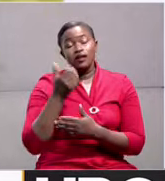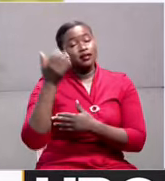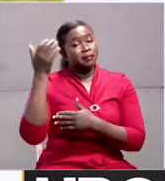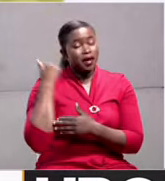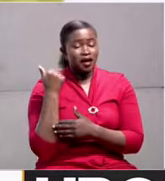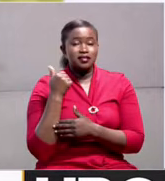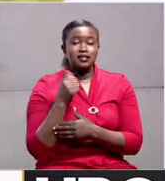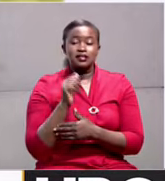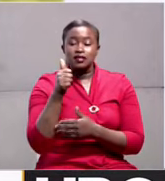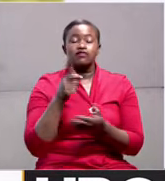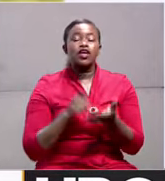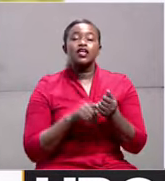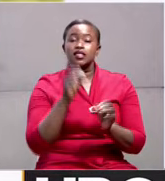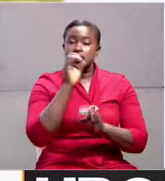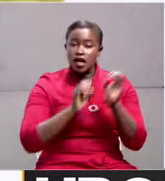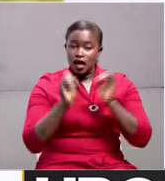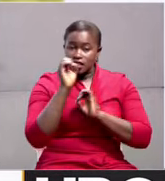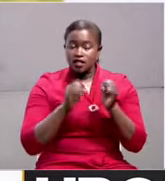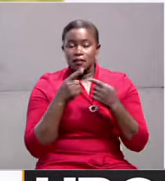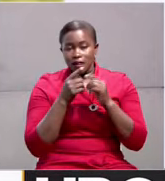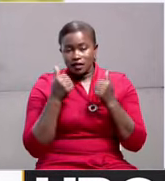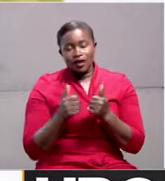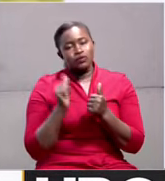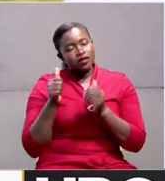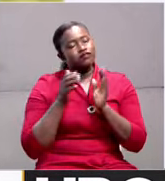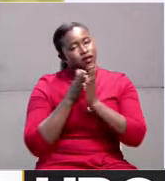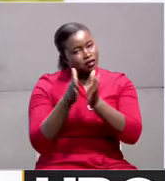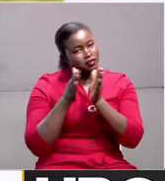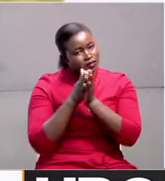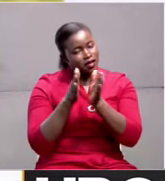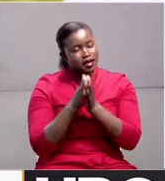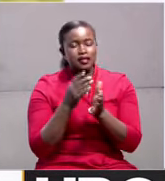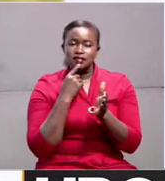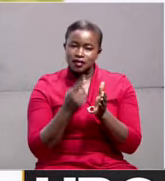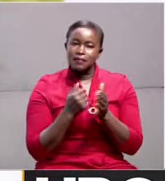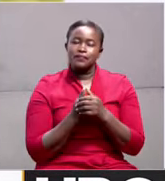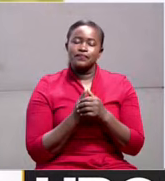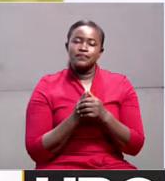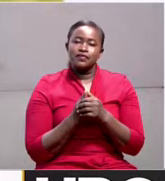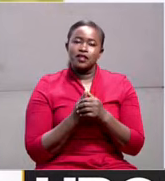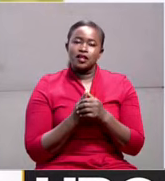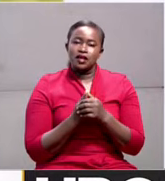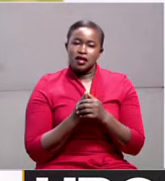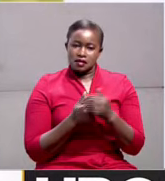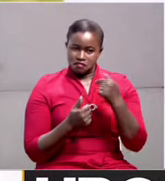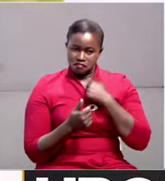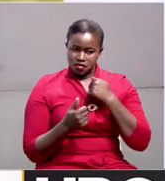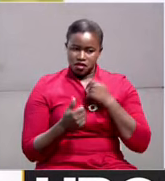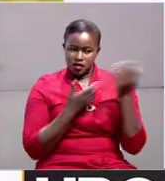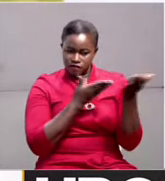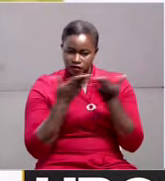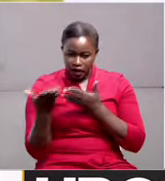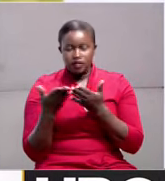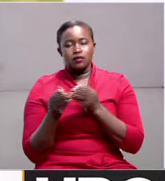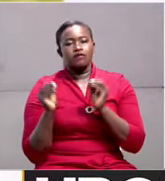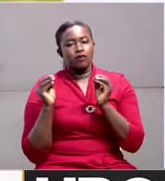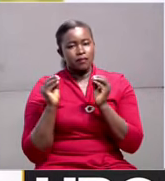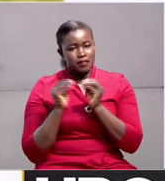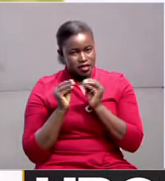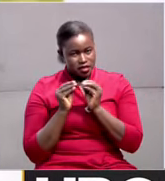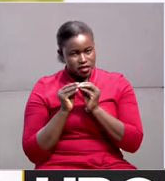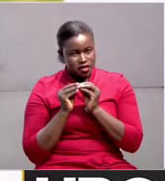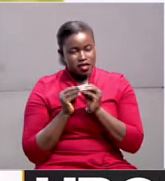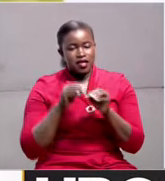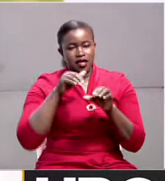getting nothing. But now that she was saying that I called them for a meeting